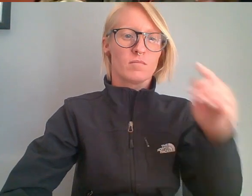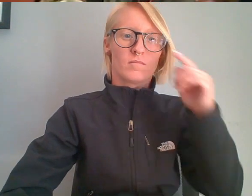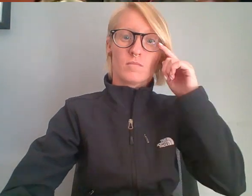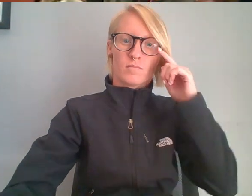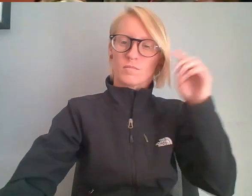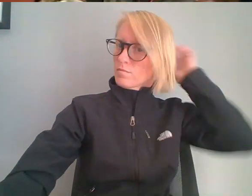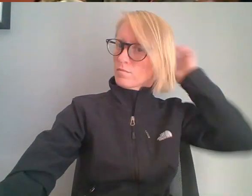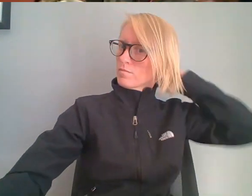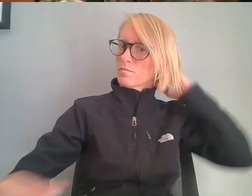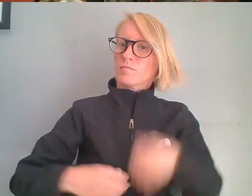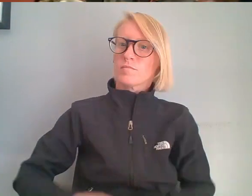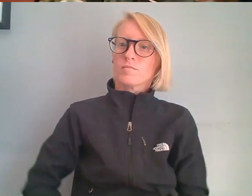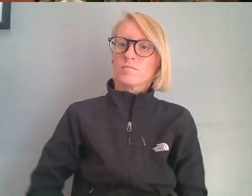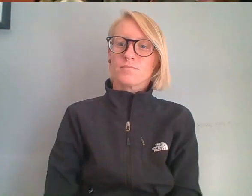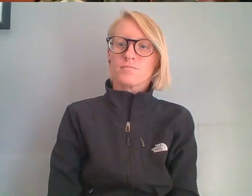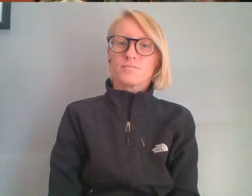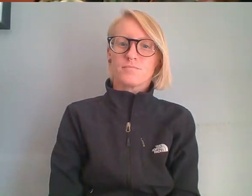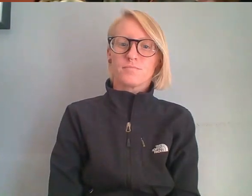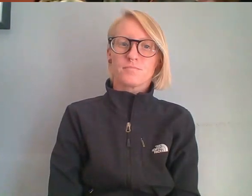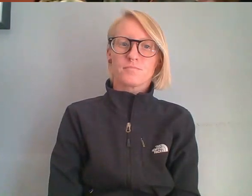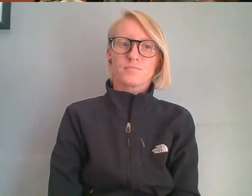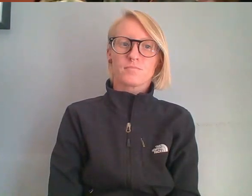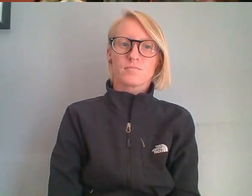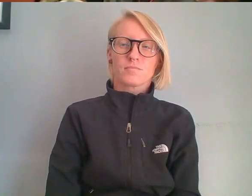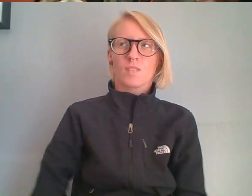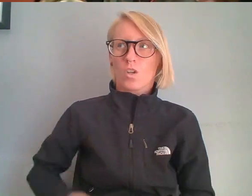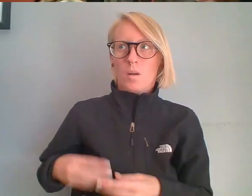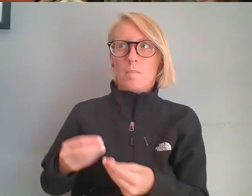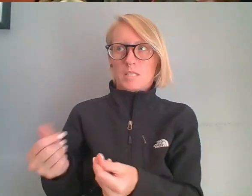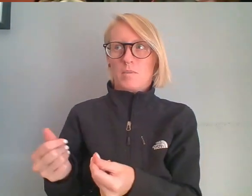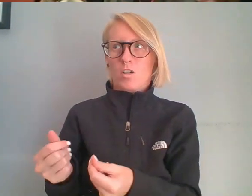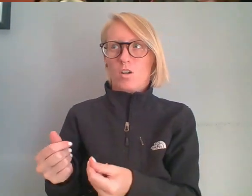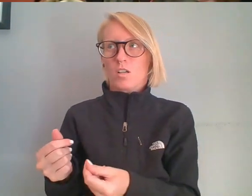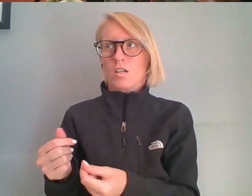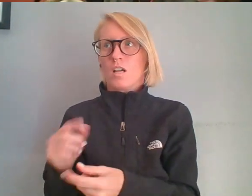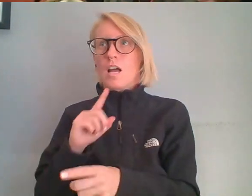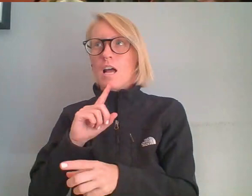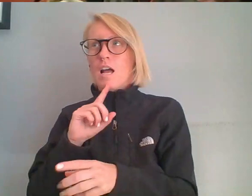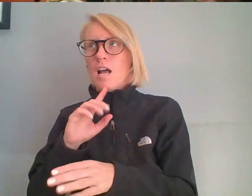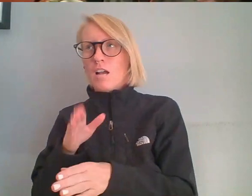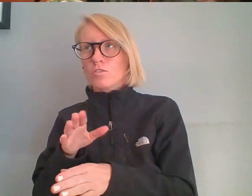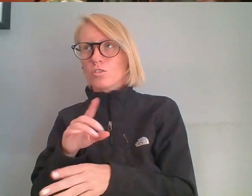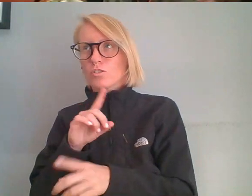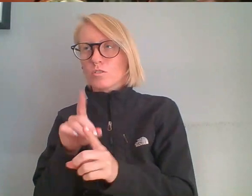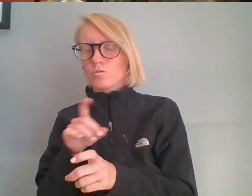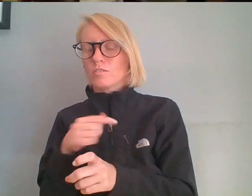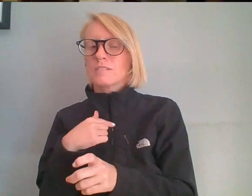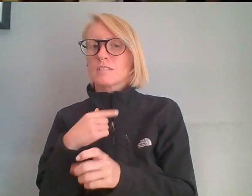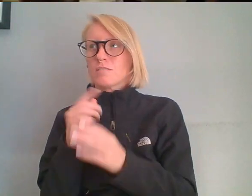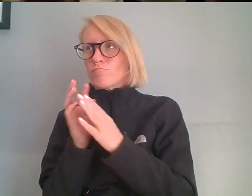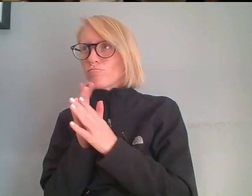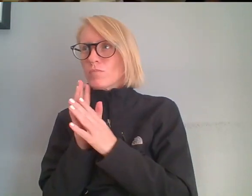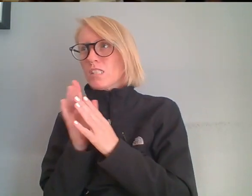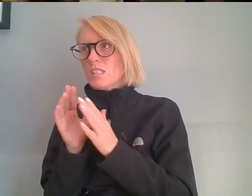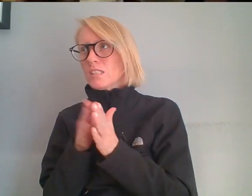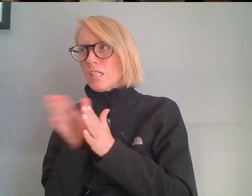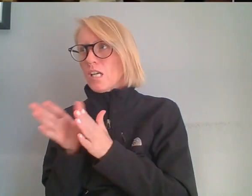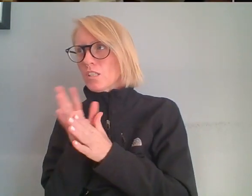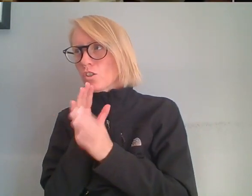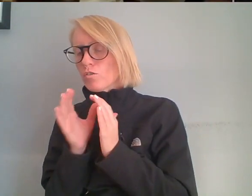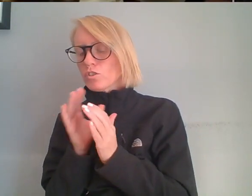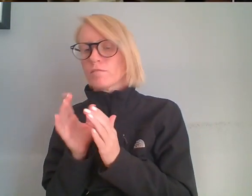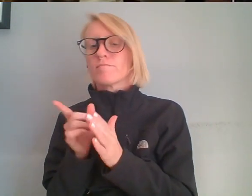this, you can go ahead and pass them out. Okay, Does so that make sense? After Q&A? No, after this activity. Okay, and then after that we'll do Q&A. Correct.